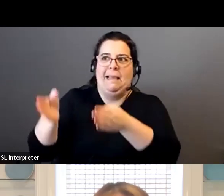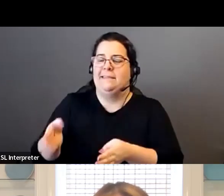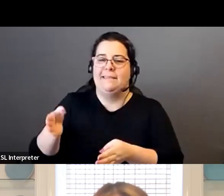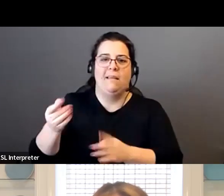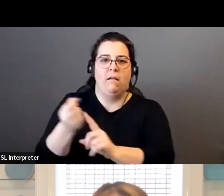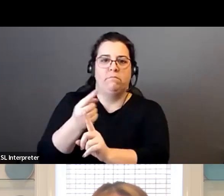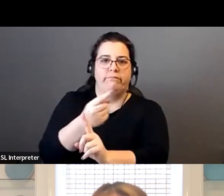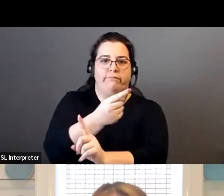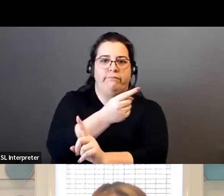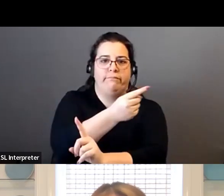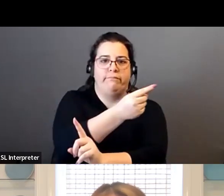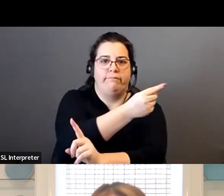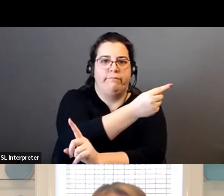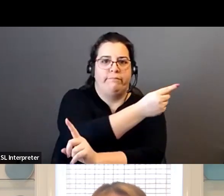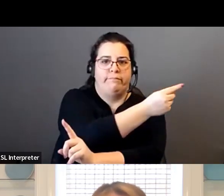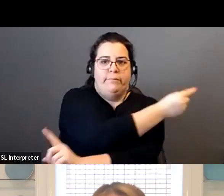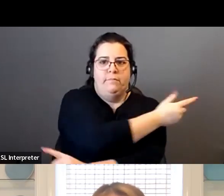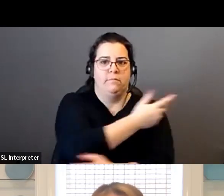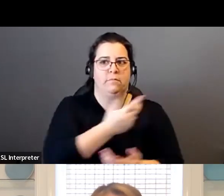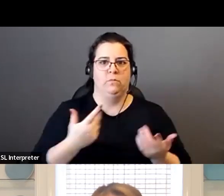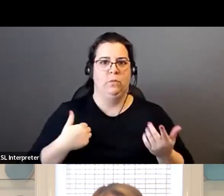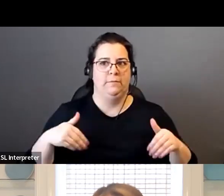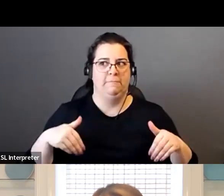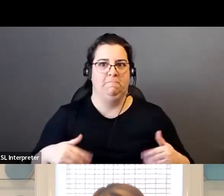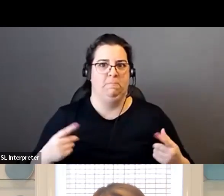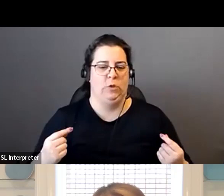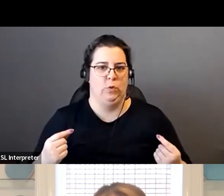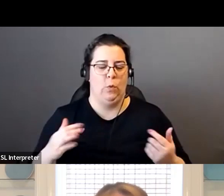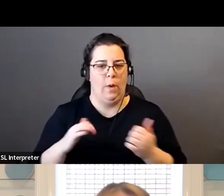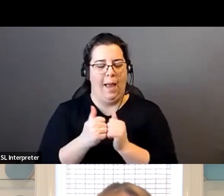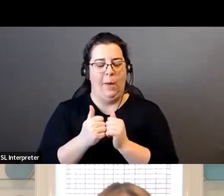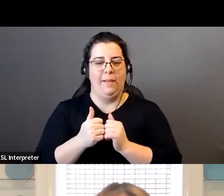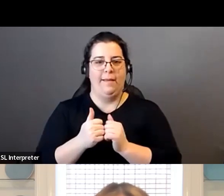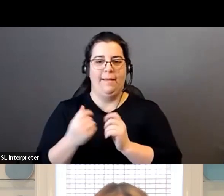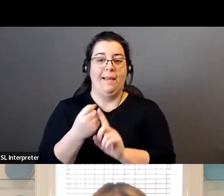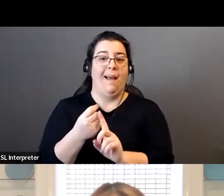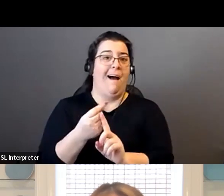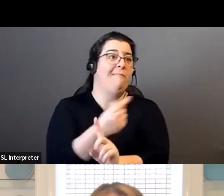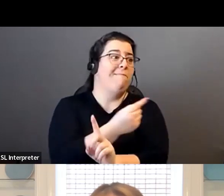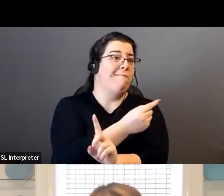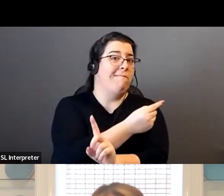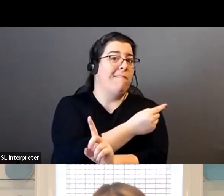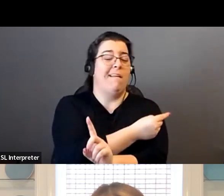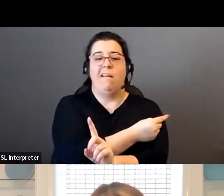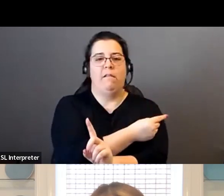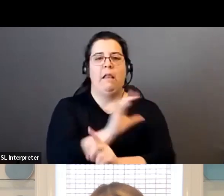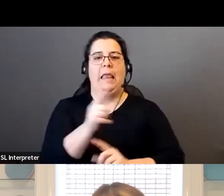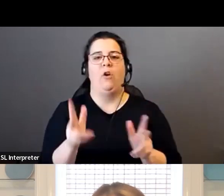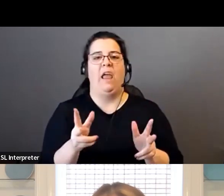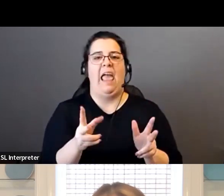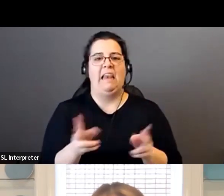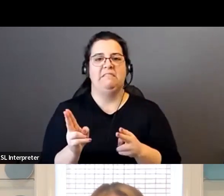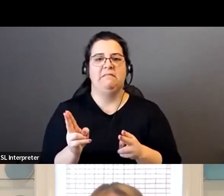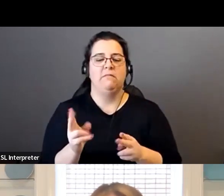the thread to the conversation. How do you manage for that? Do you edit that out? Again, like what's